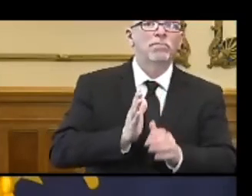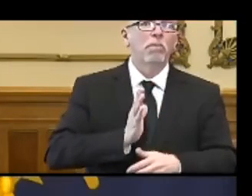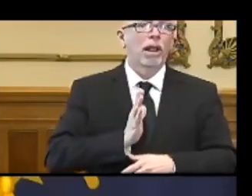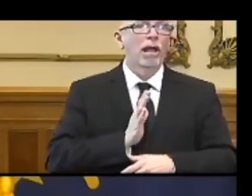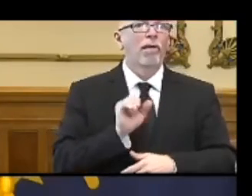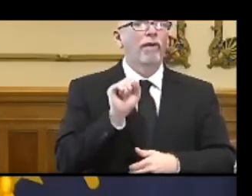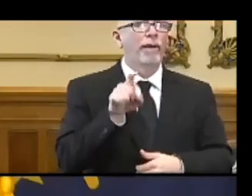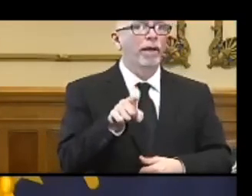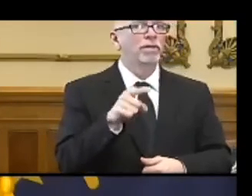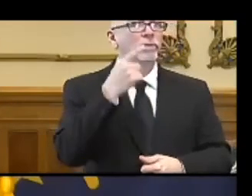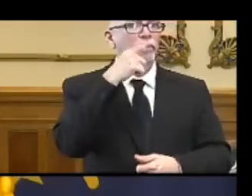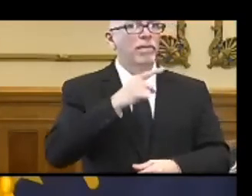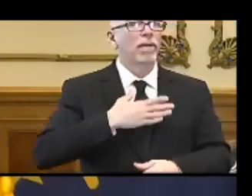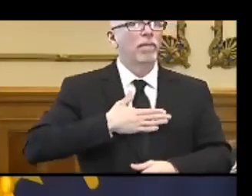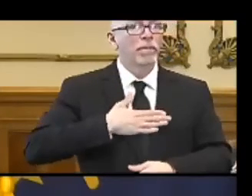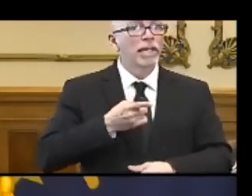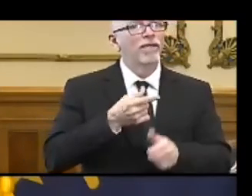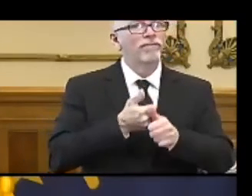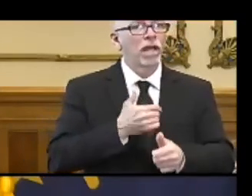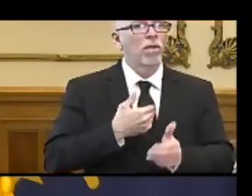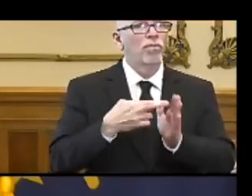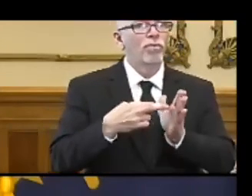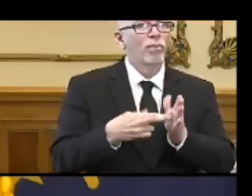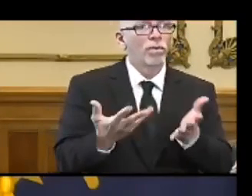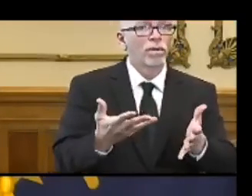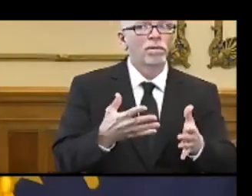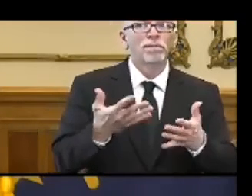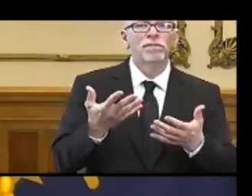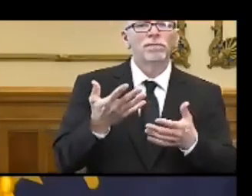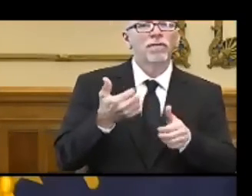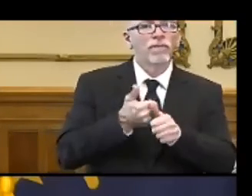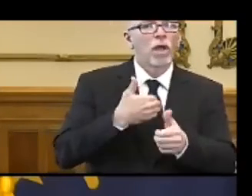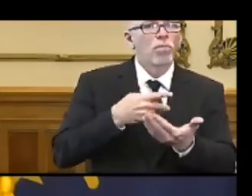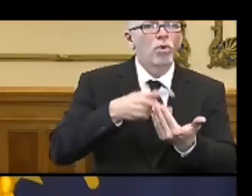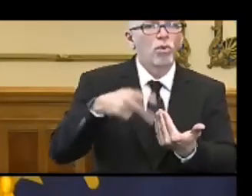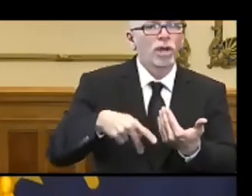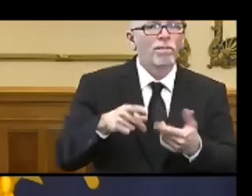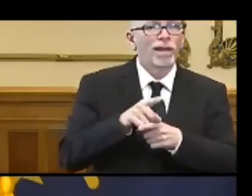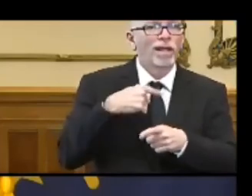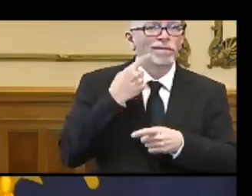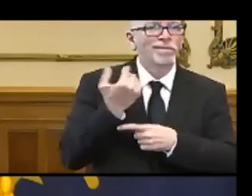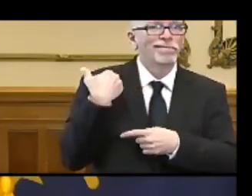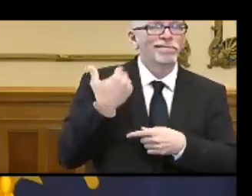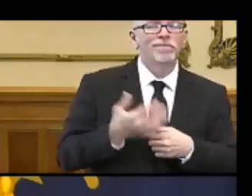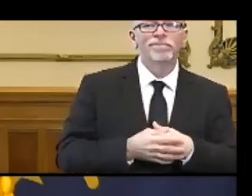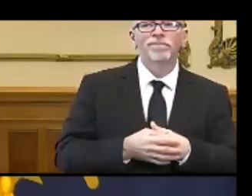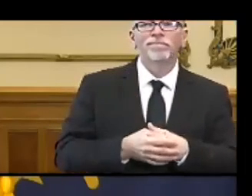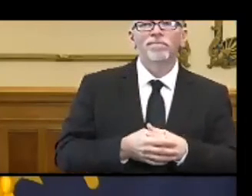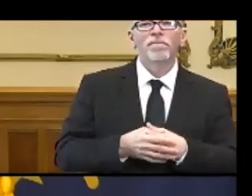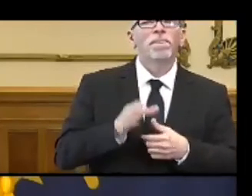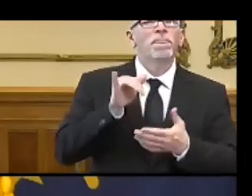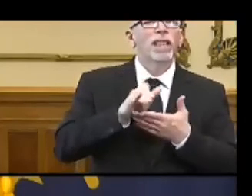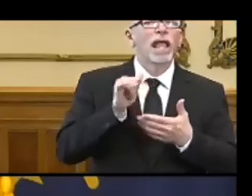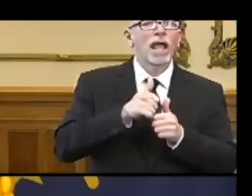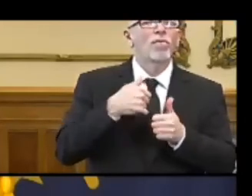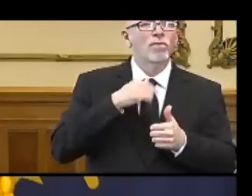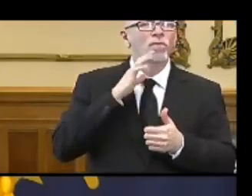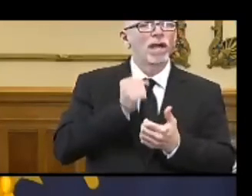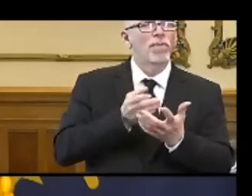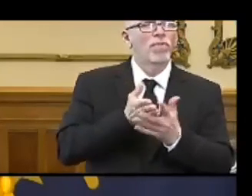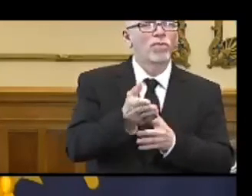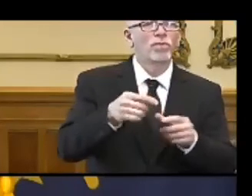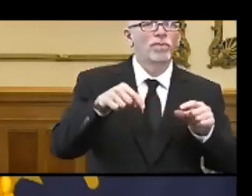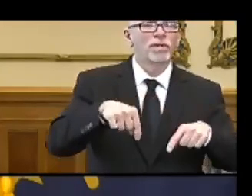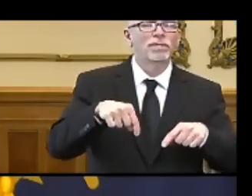politely to play along, to play by the rules, to get with the program, as I said a few days ago. And that's the way we're going to get through